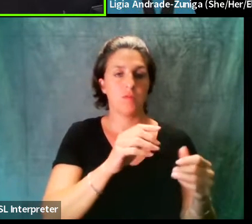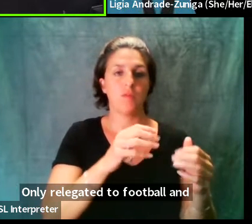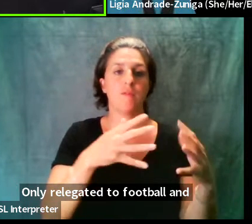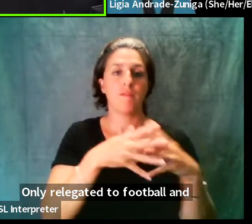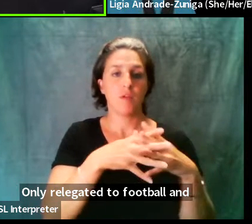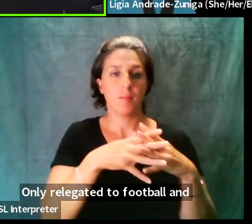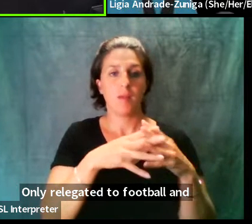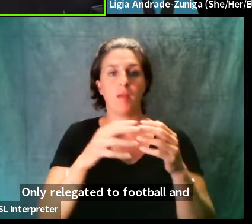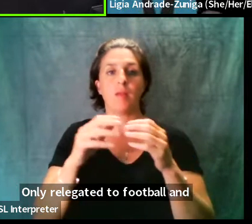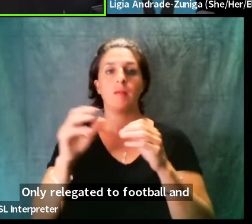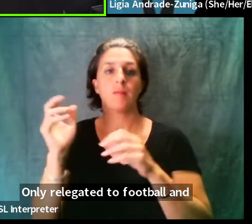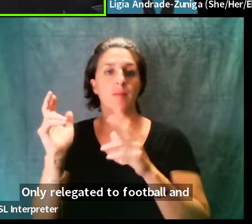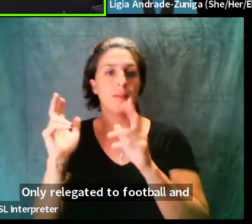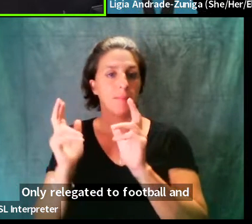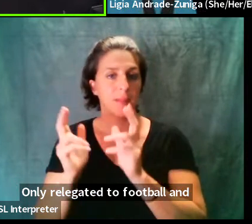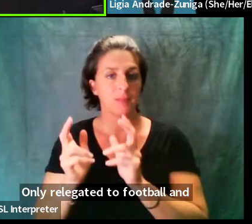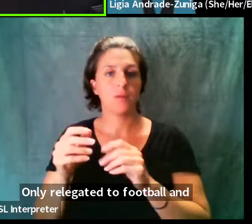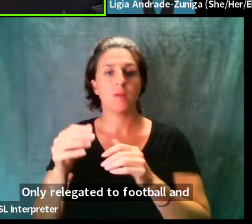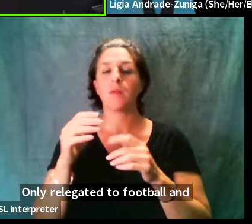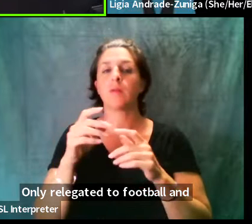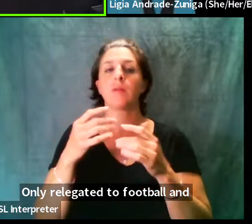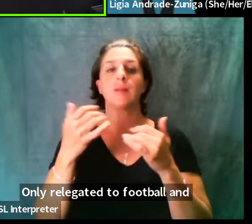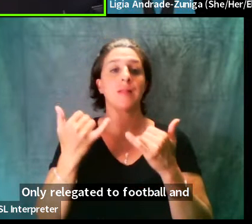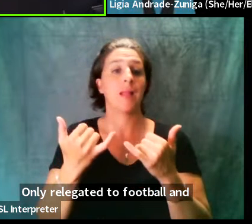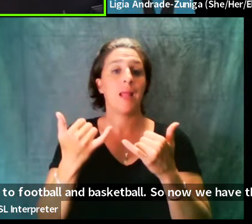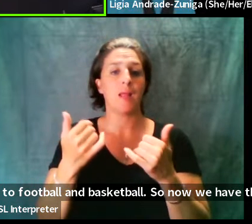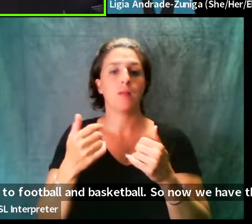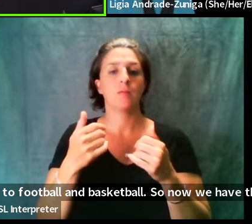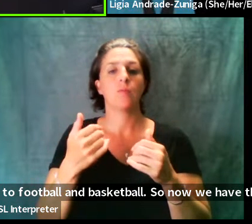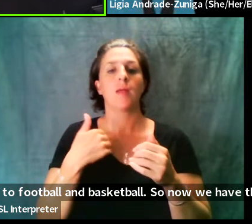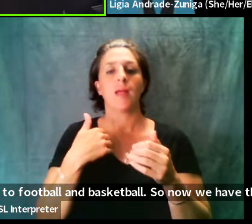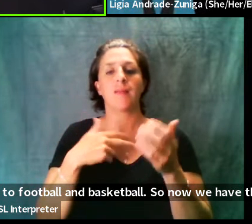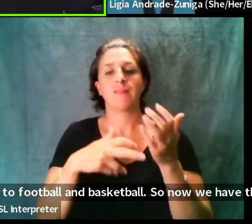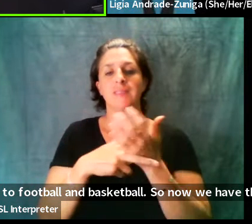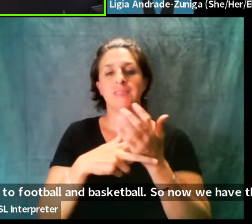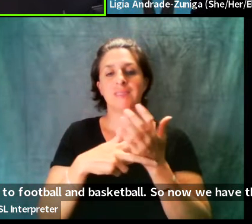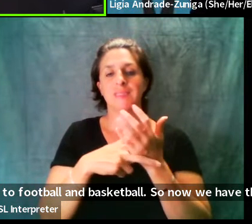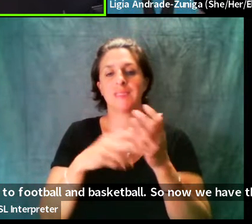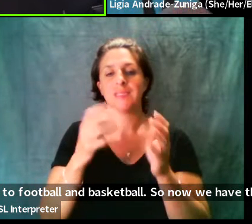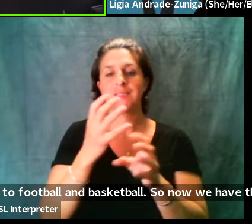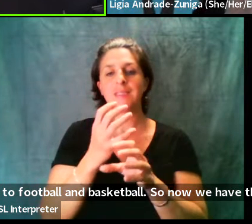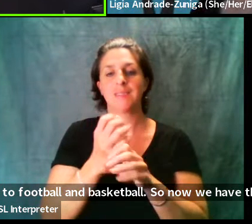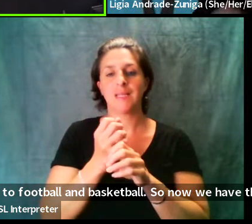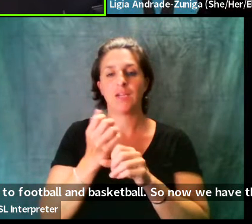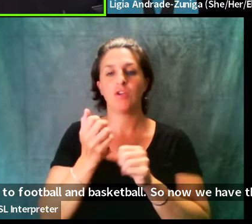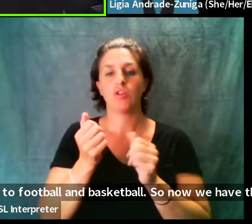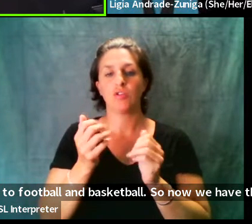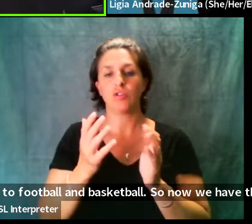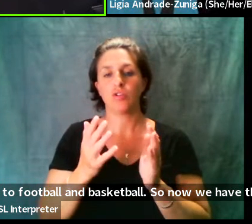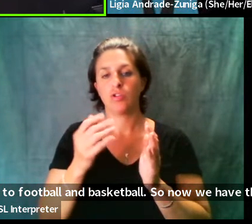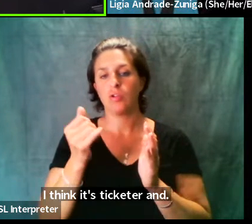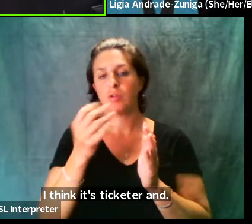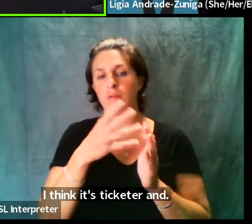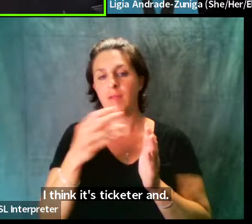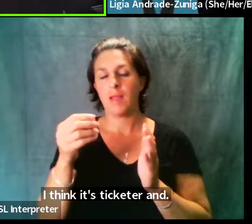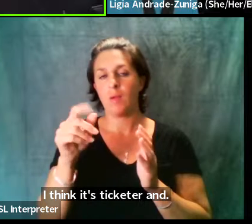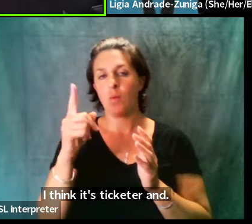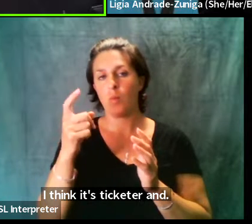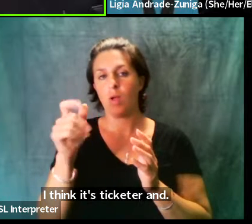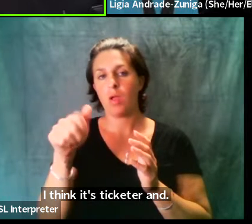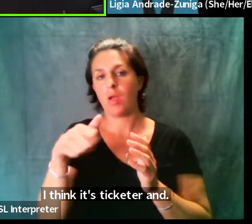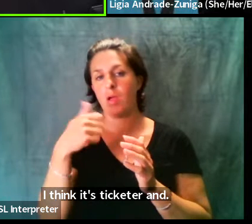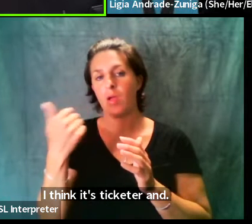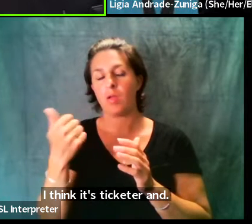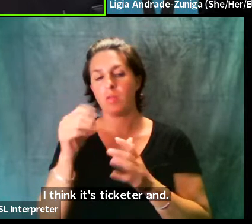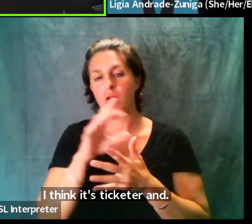we have the I think it's ticket taker and one other optional position